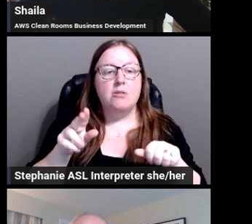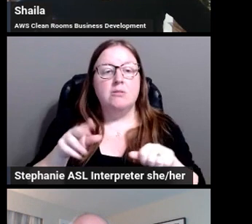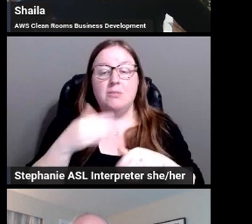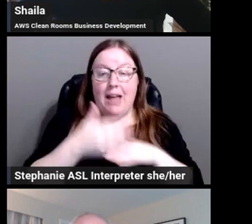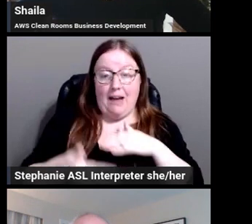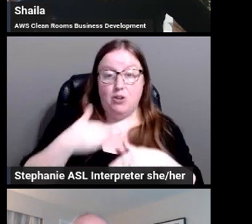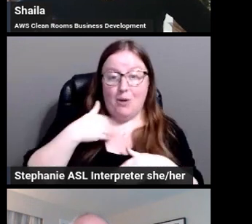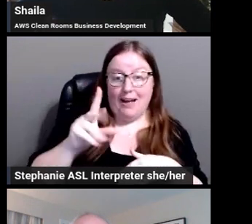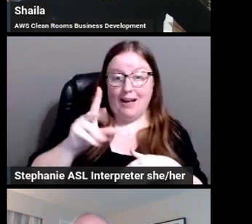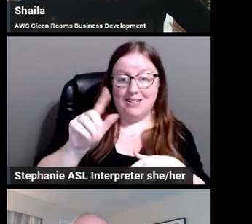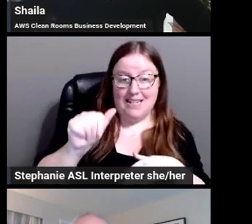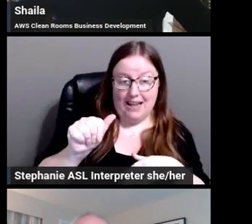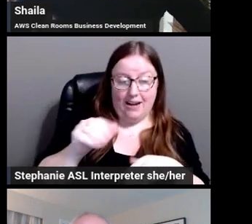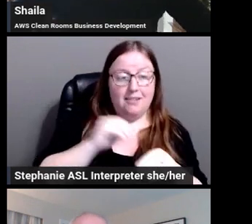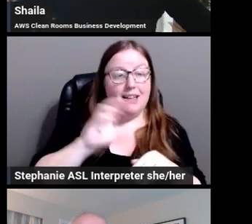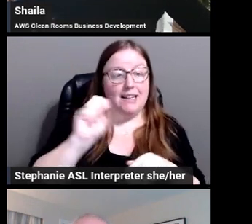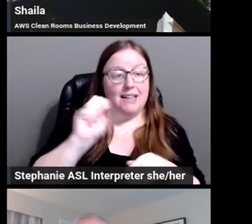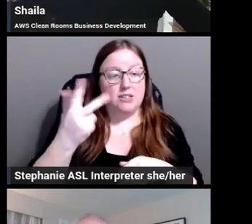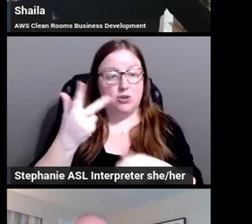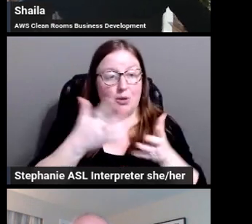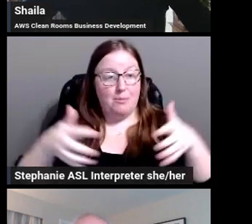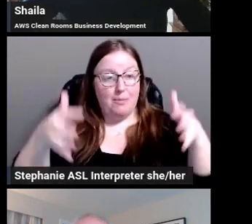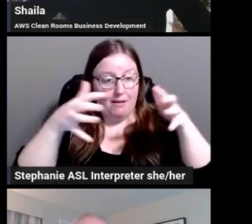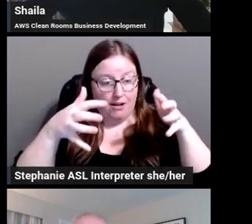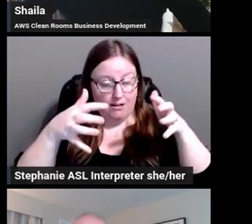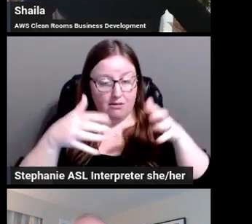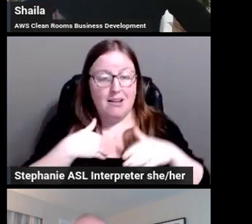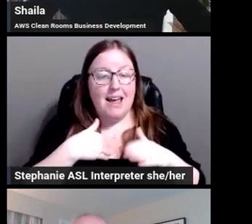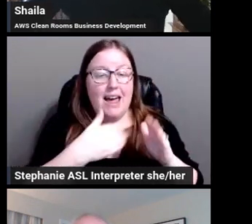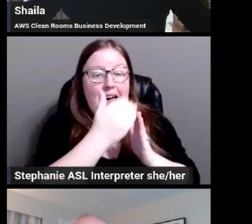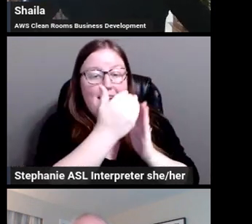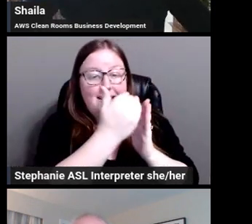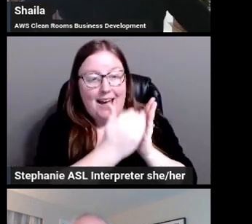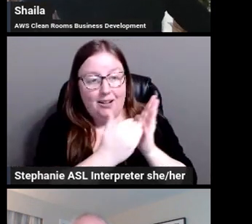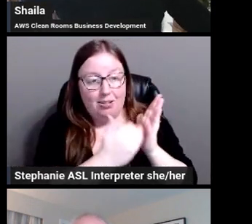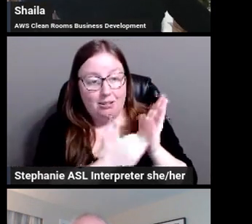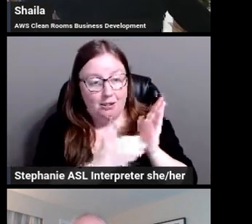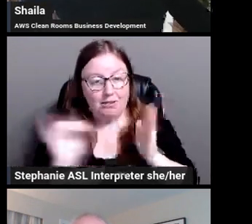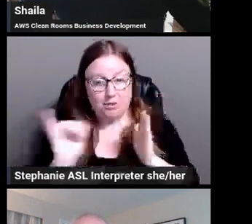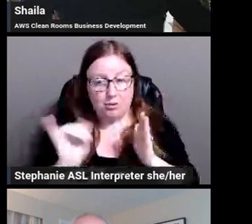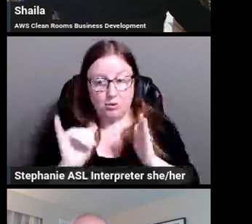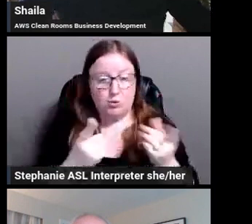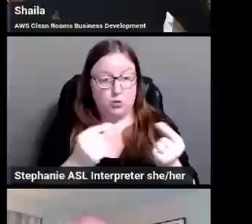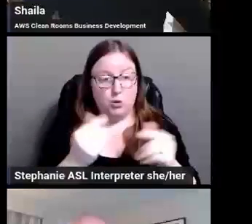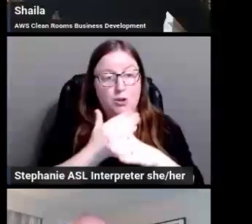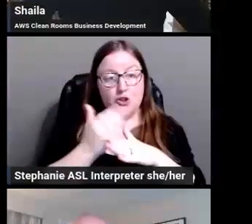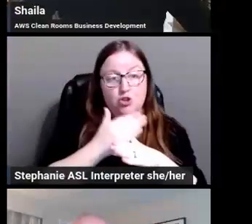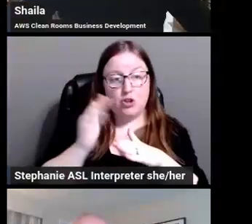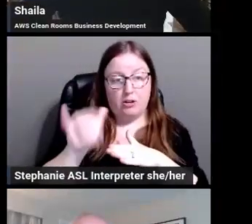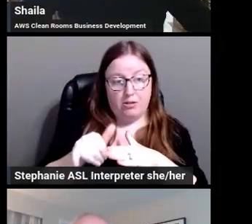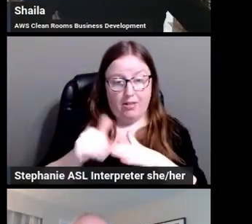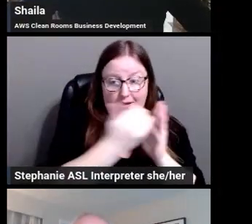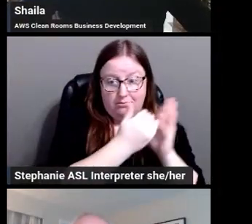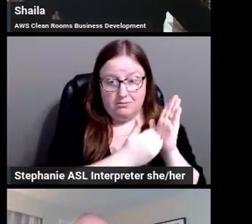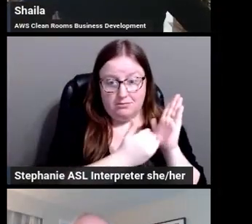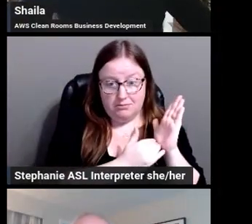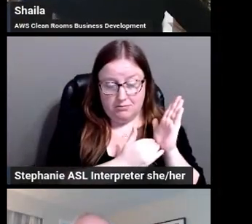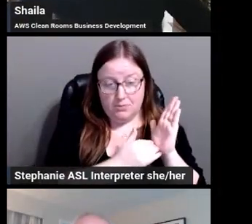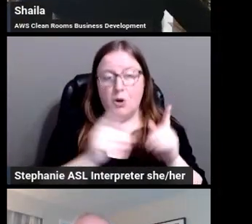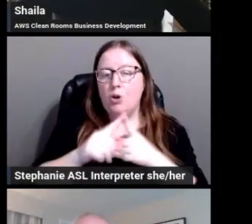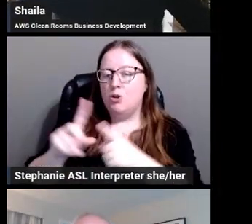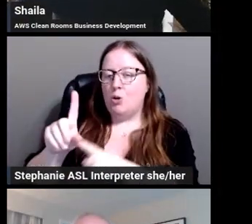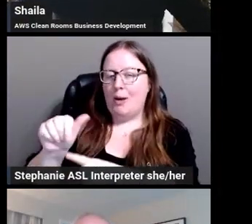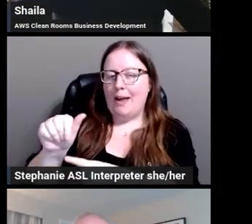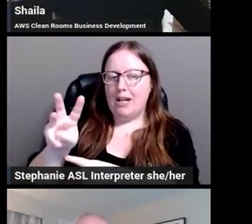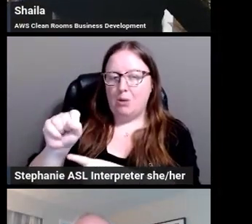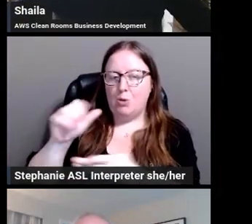have your data in your S3 bucket and catalog to a Glue catalog, all you do is share that catalog to the AWS